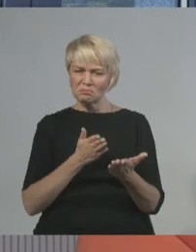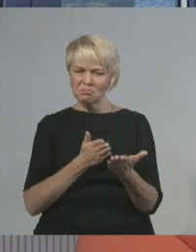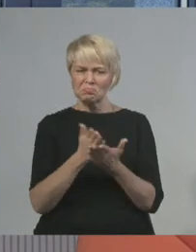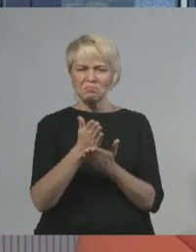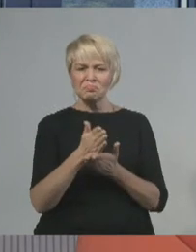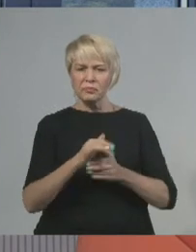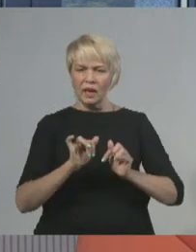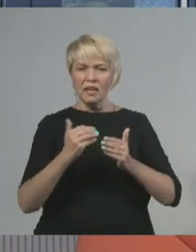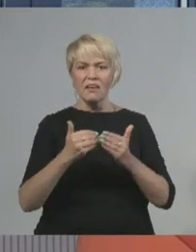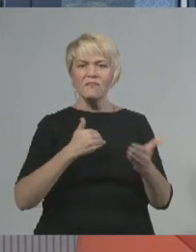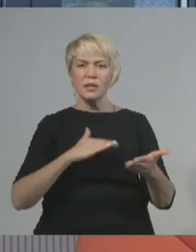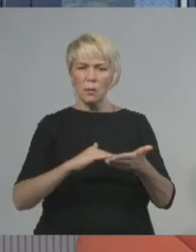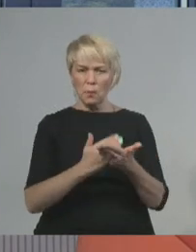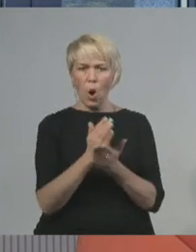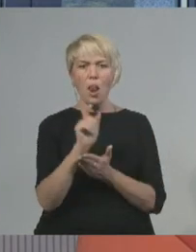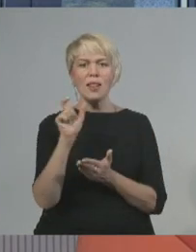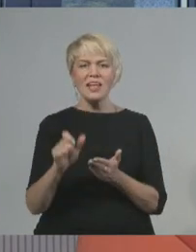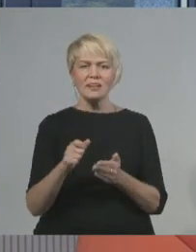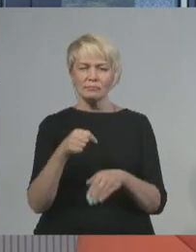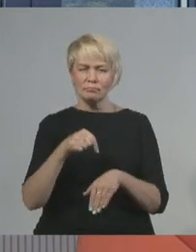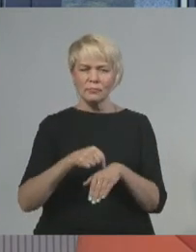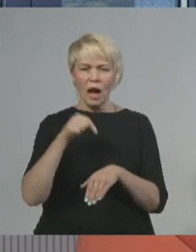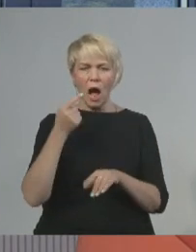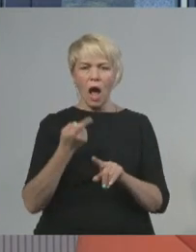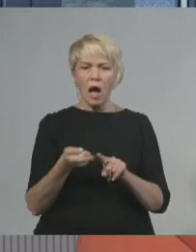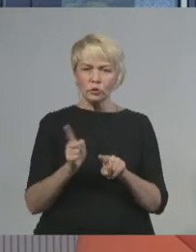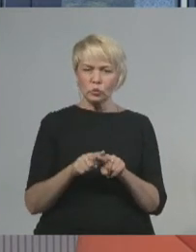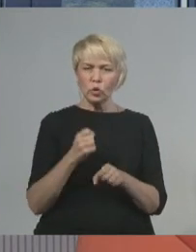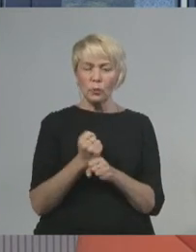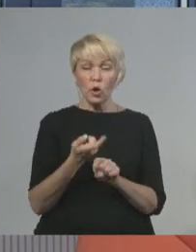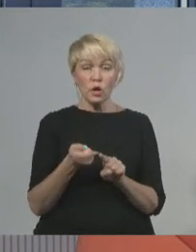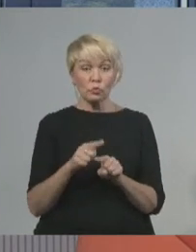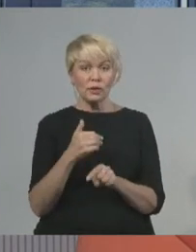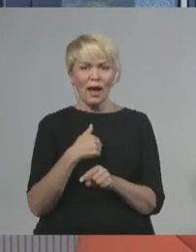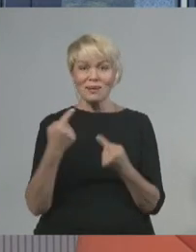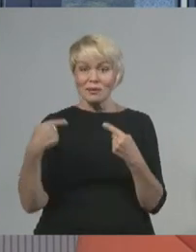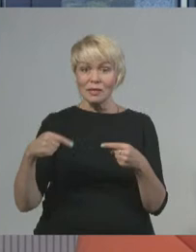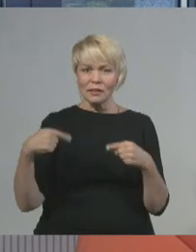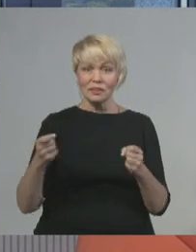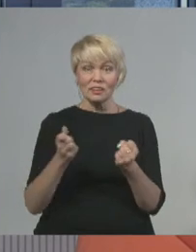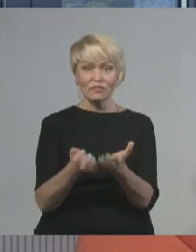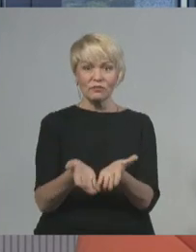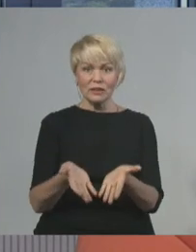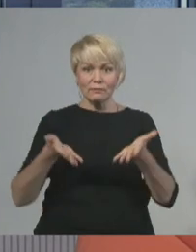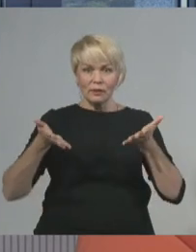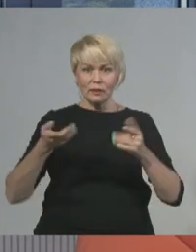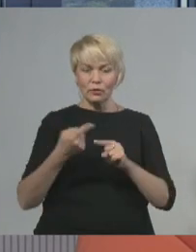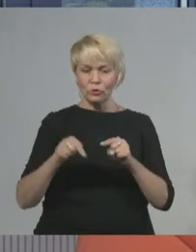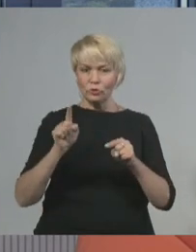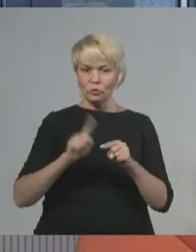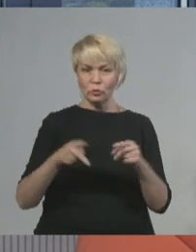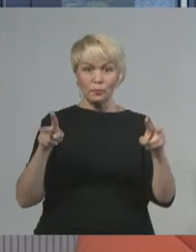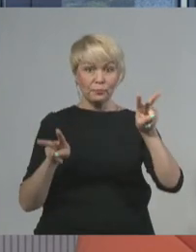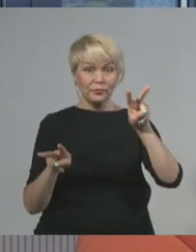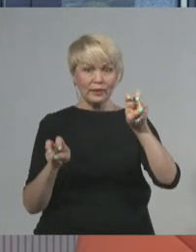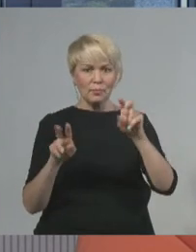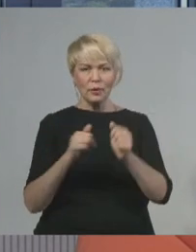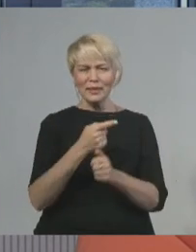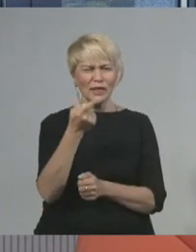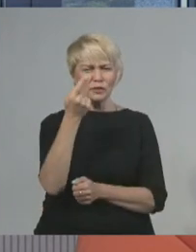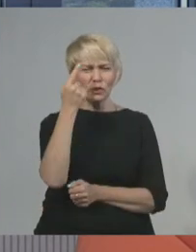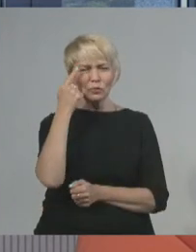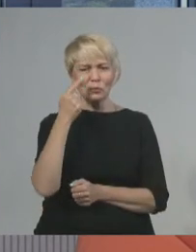that that i do and that other journalists who cover the far right do uh i don't think we're naive in terms